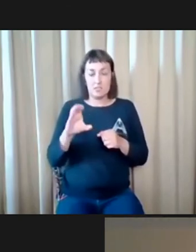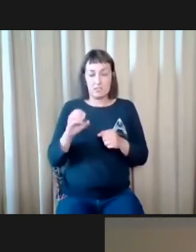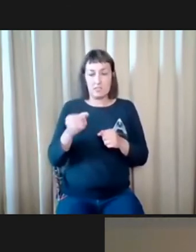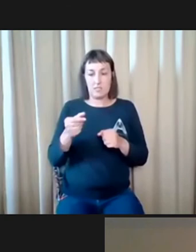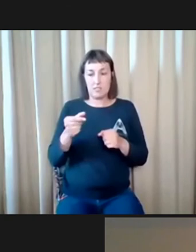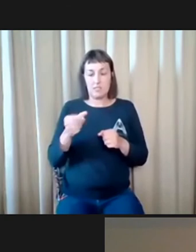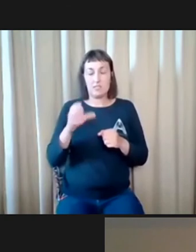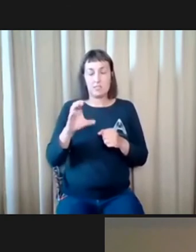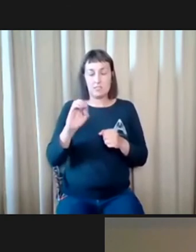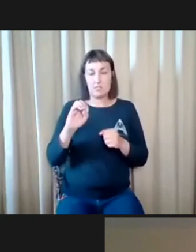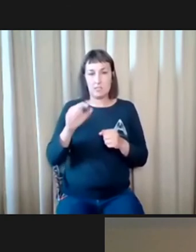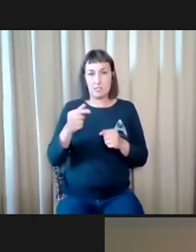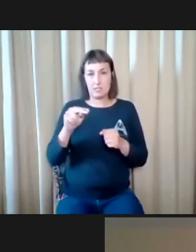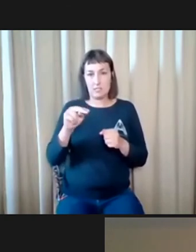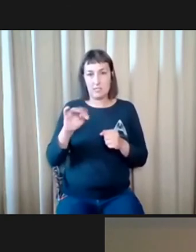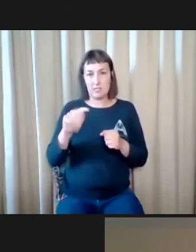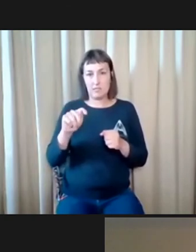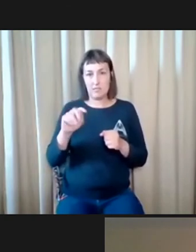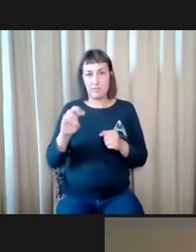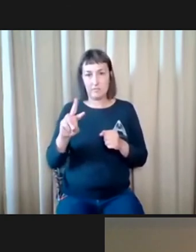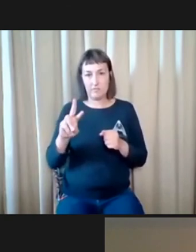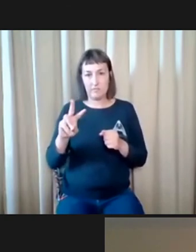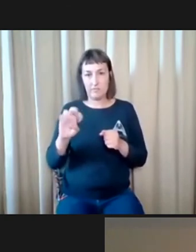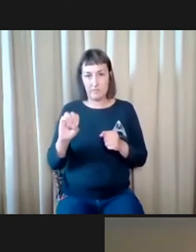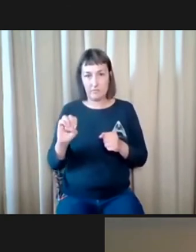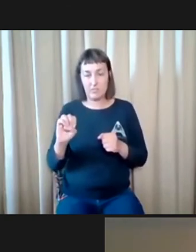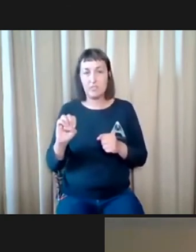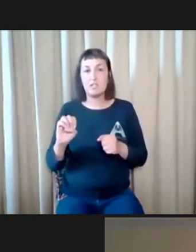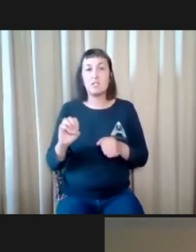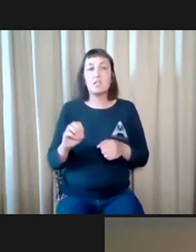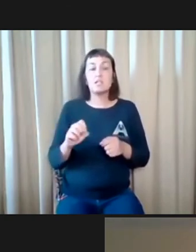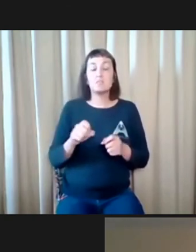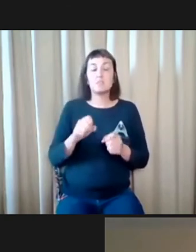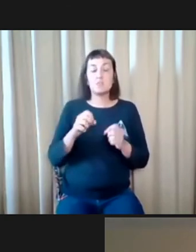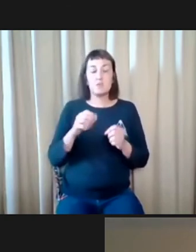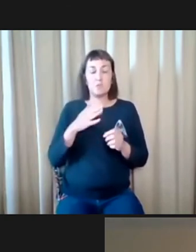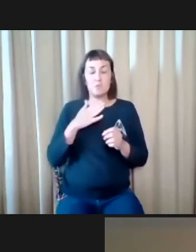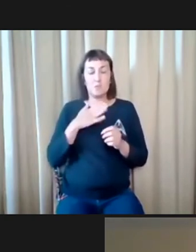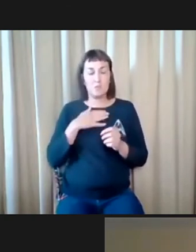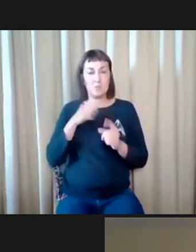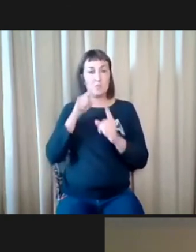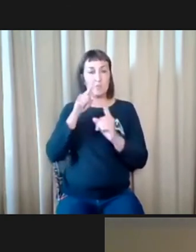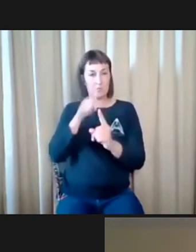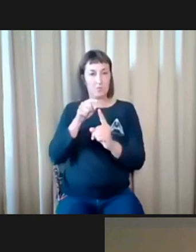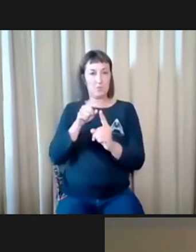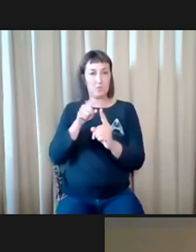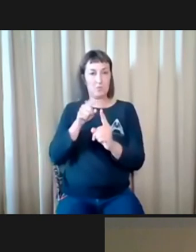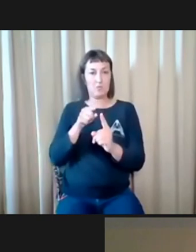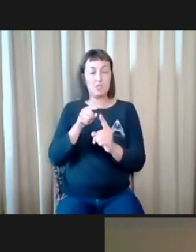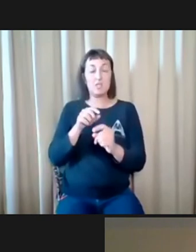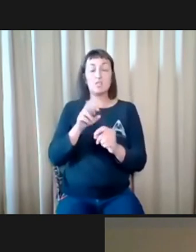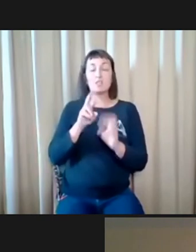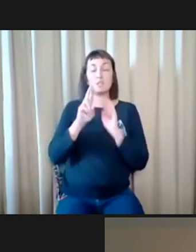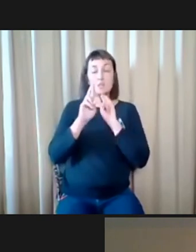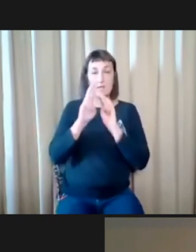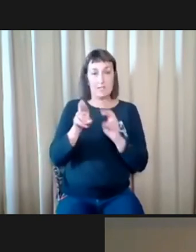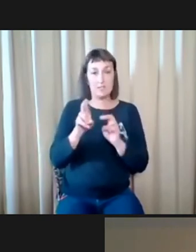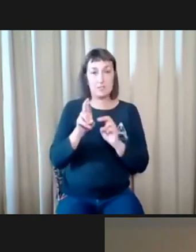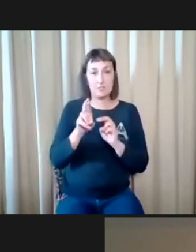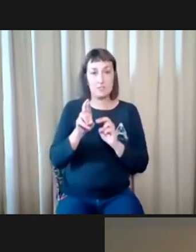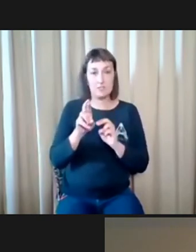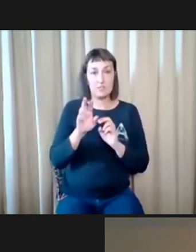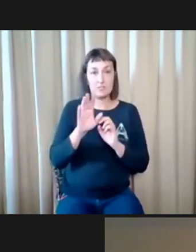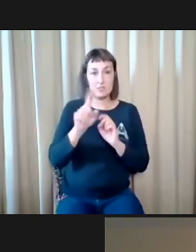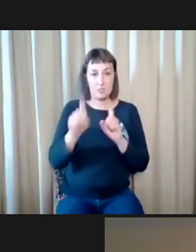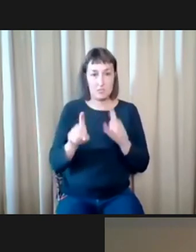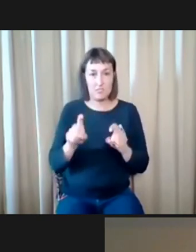of undergirds all of this that we're trying to point out. And in answer to your question, what kind of person, I will